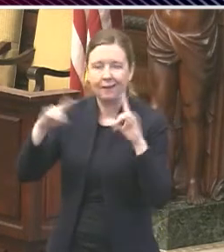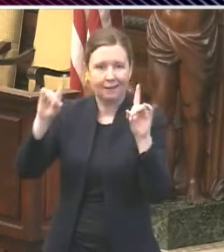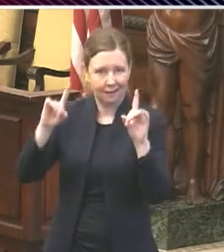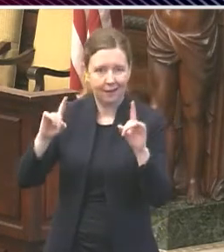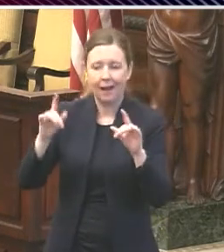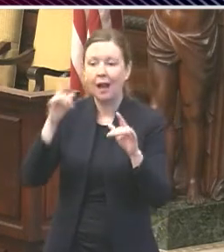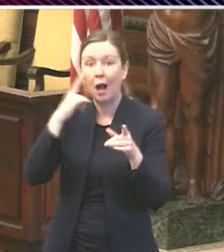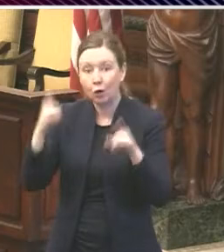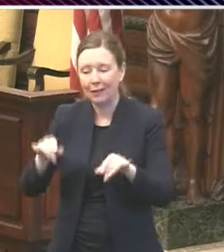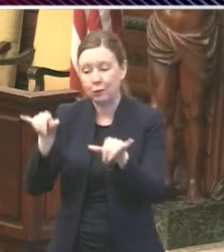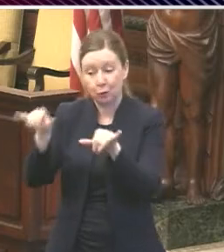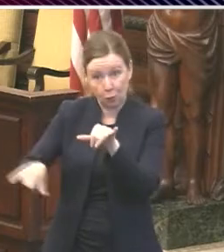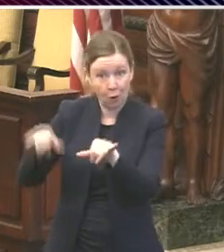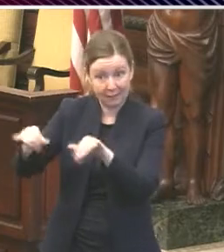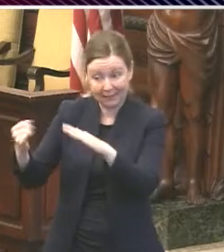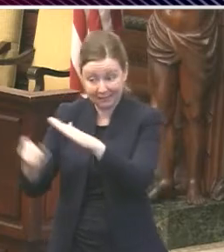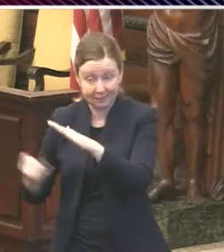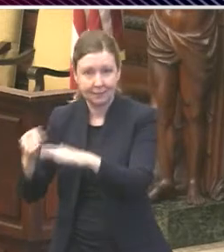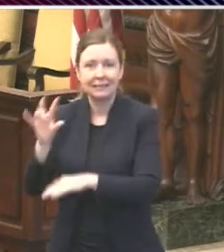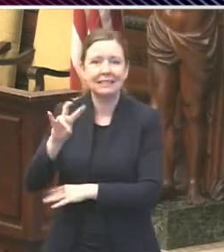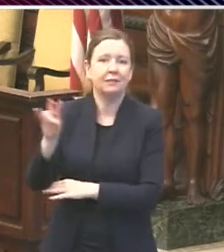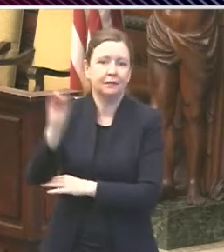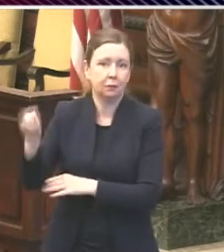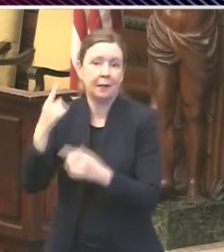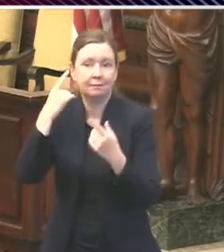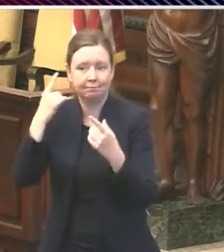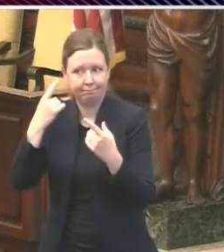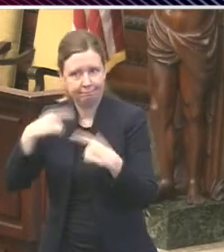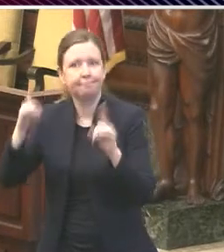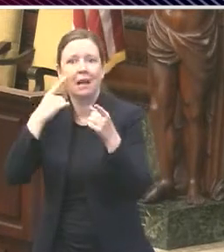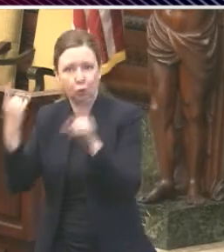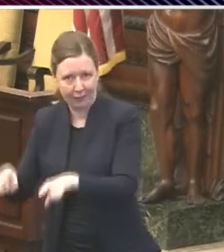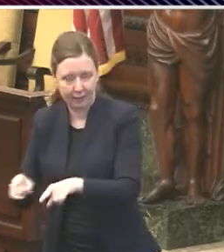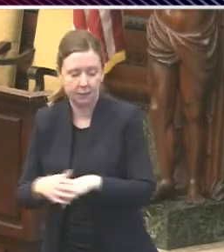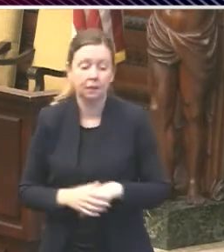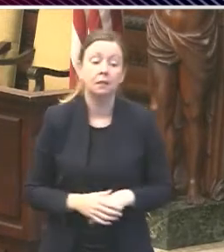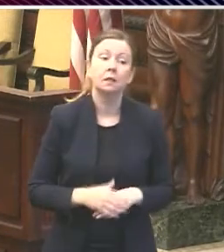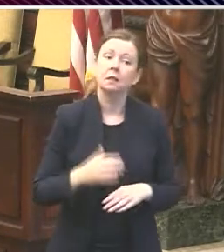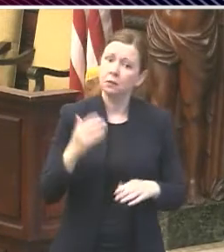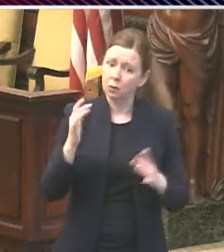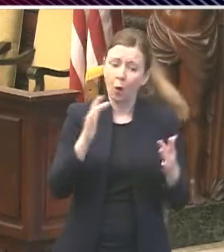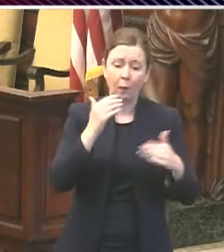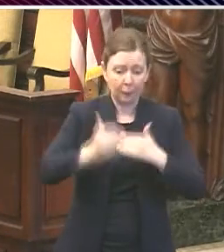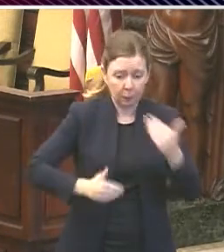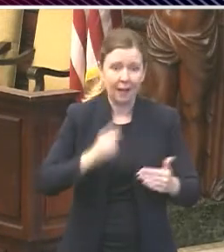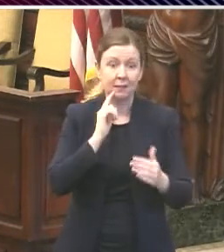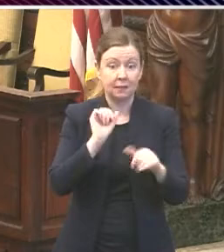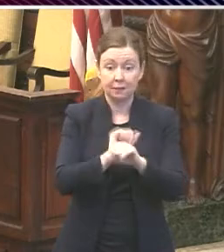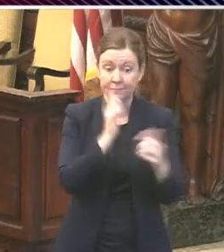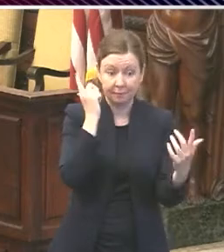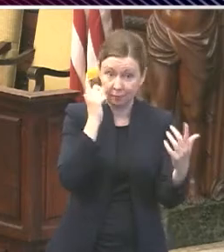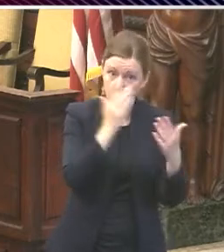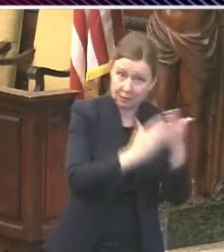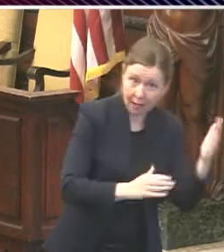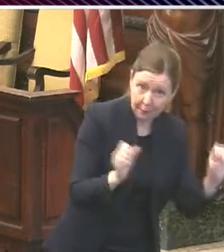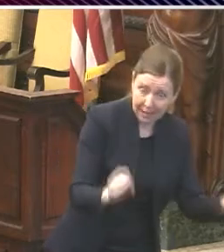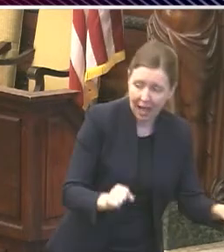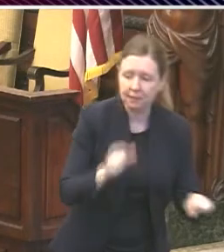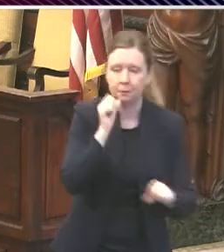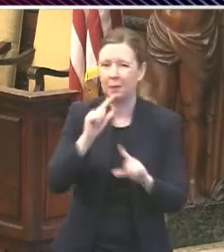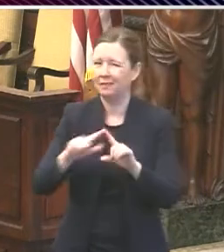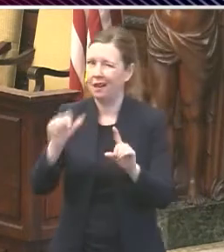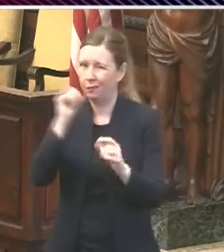quarantine 77%. So the process is working well for a lot of people. It is not working for everybody. It is working well for a lot of